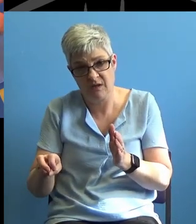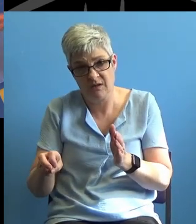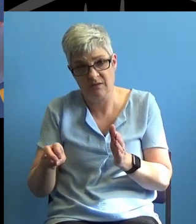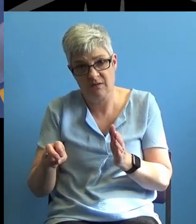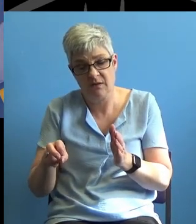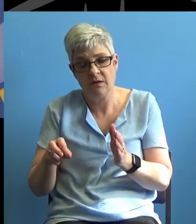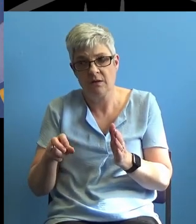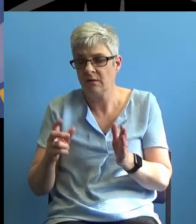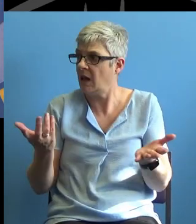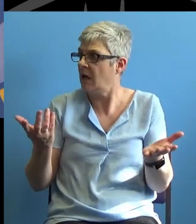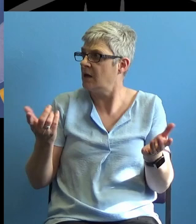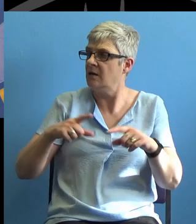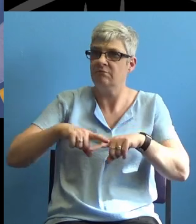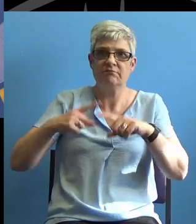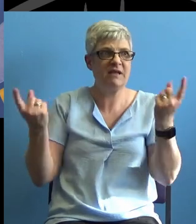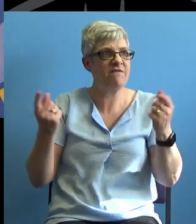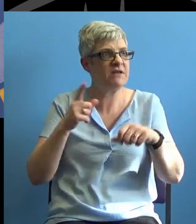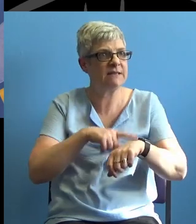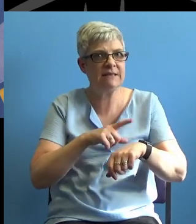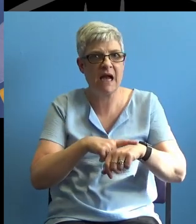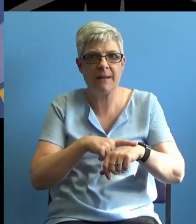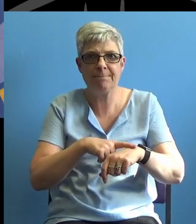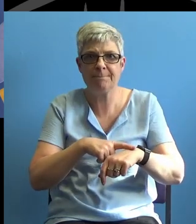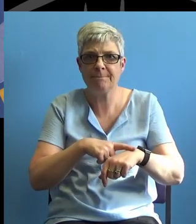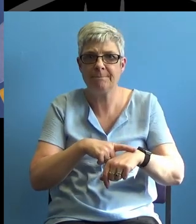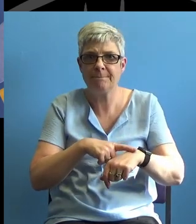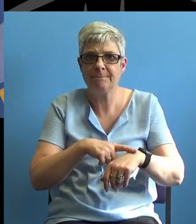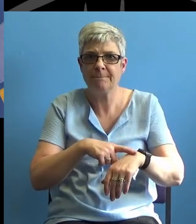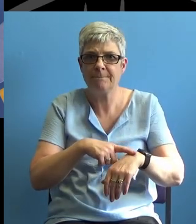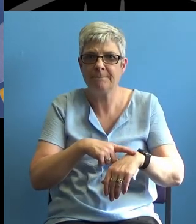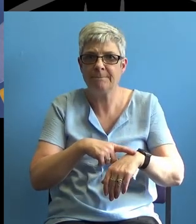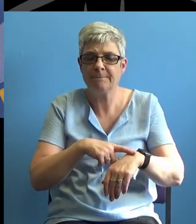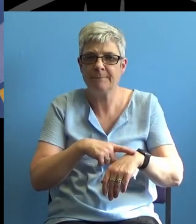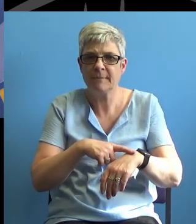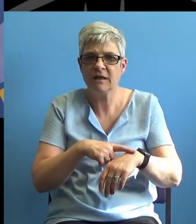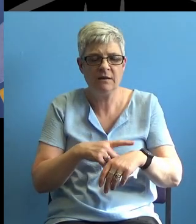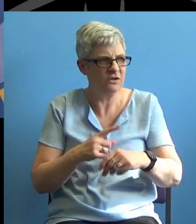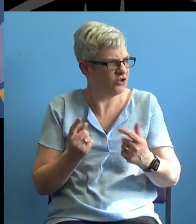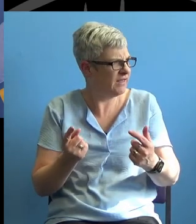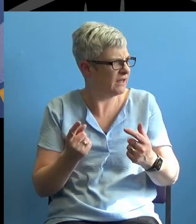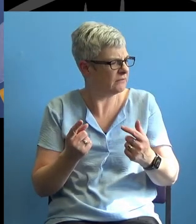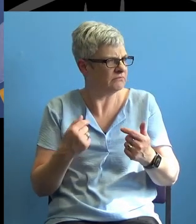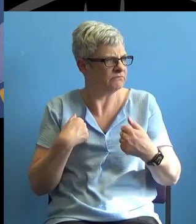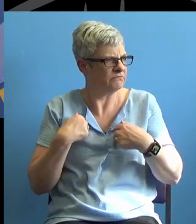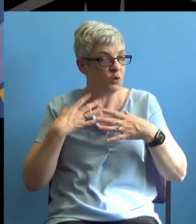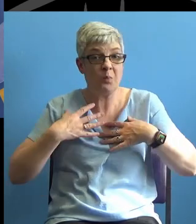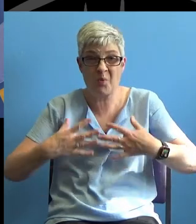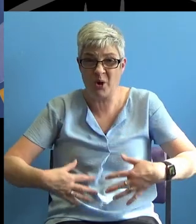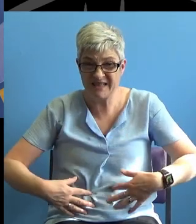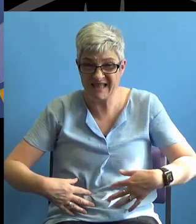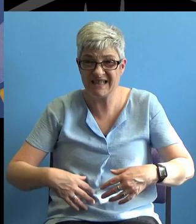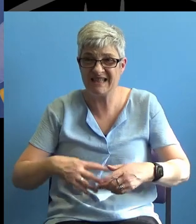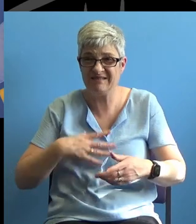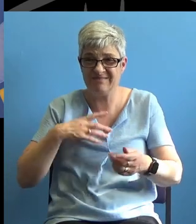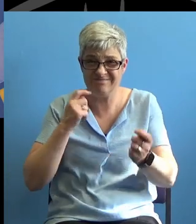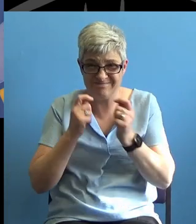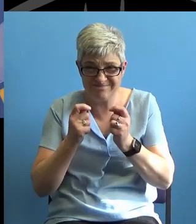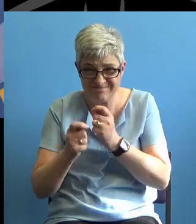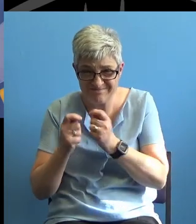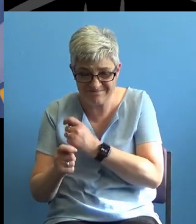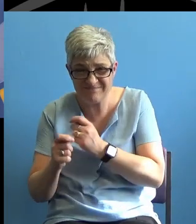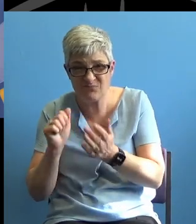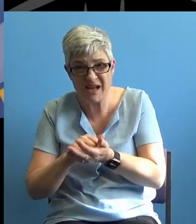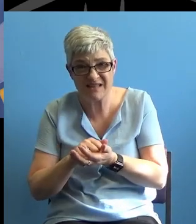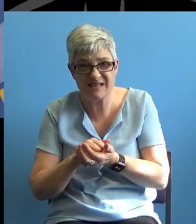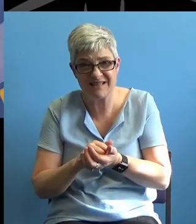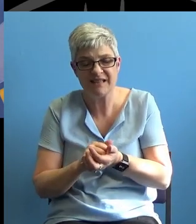end of the journey, you're in a completely different time zone. And it takes our bodies a wee while to adapt, doesn't